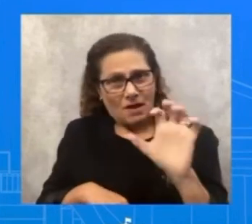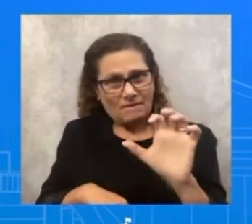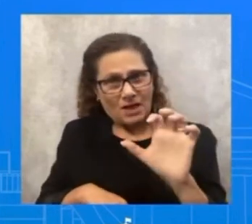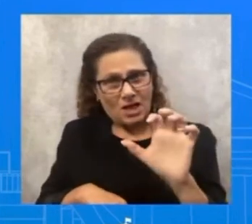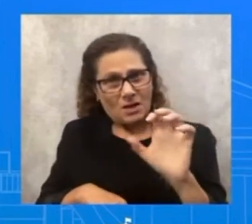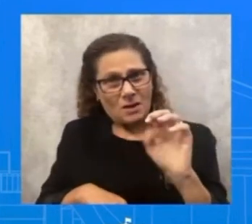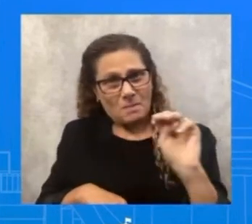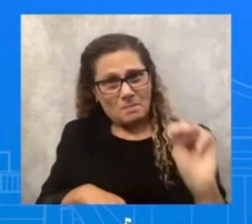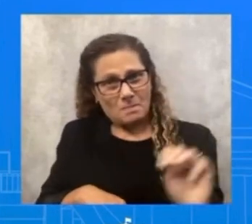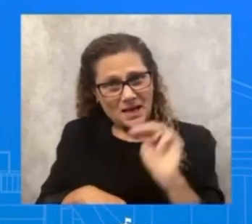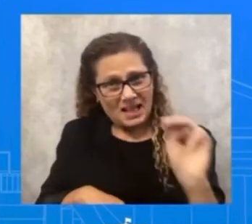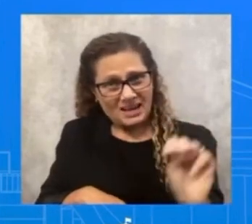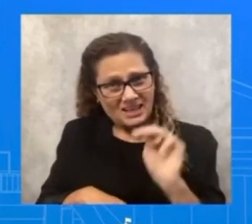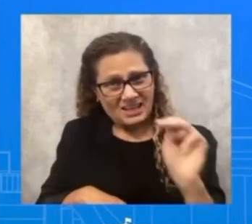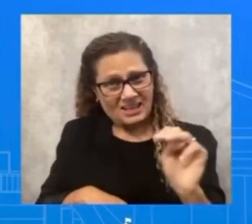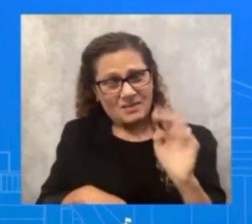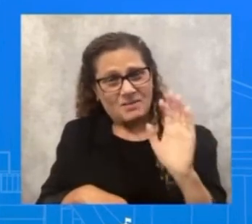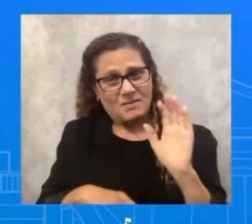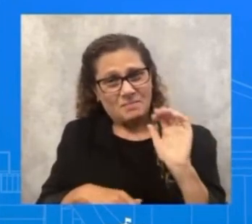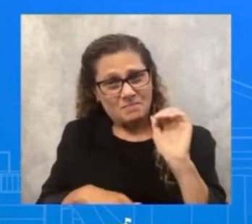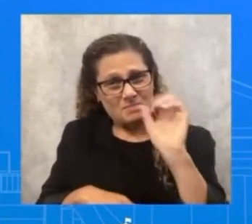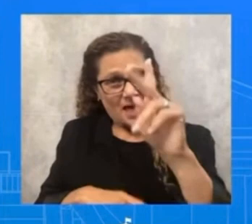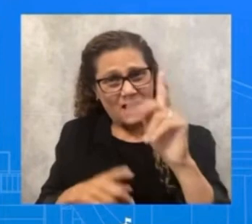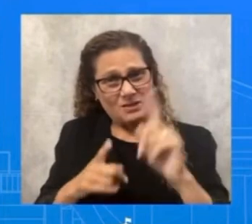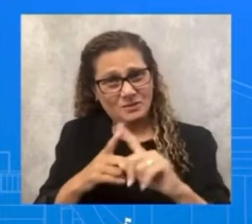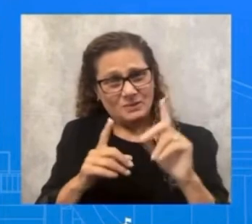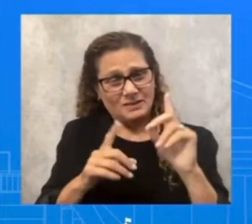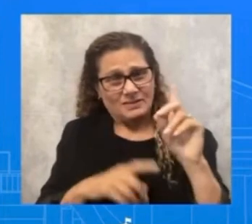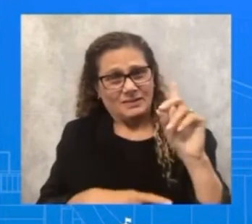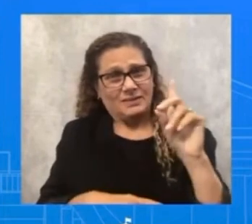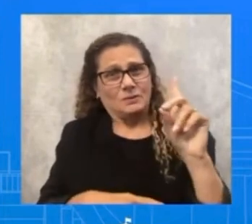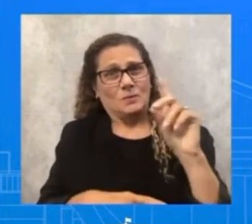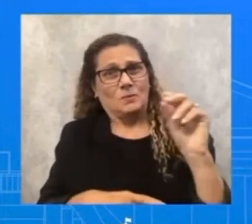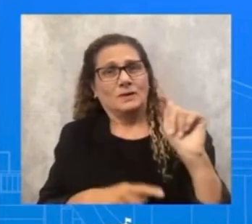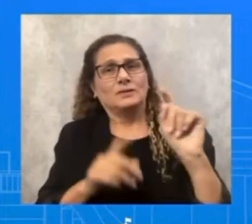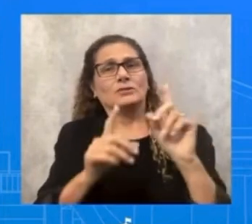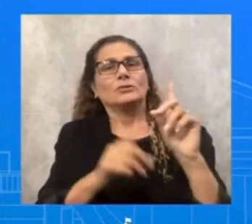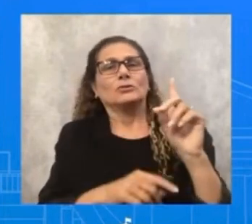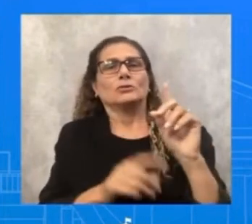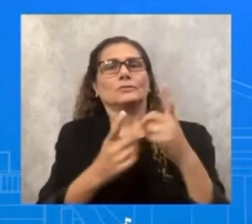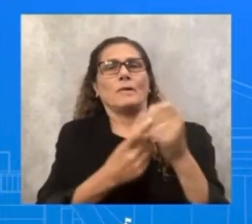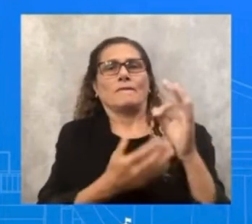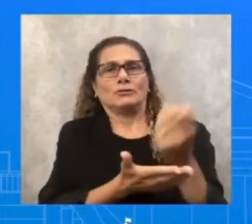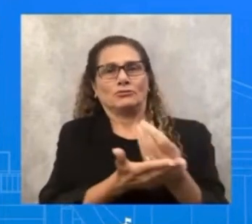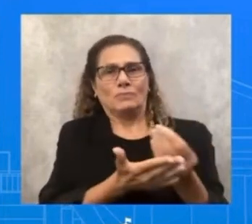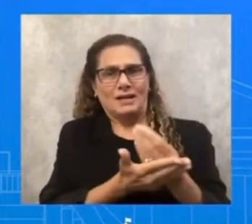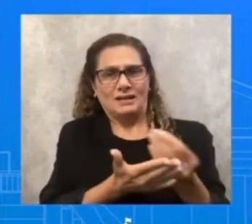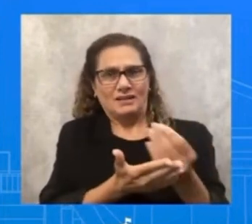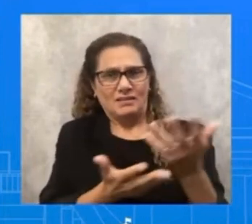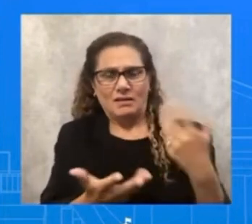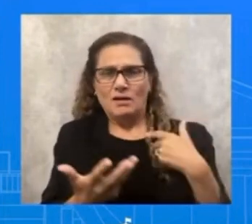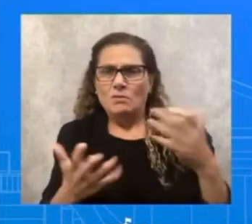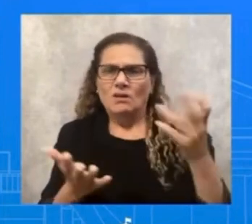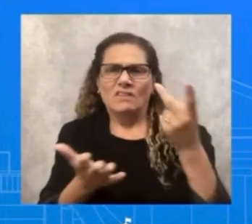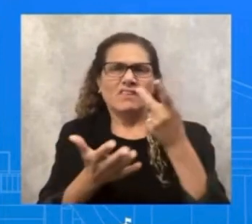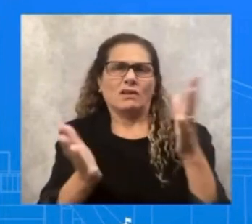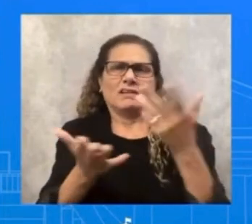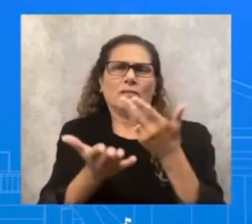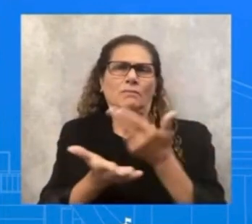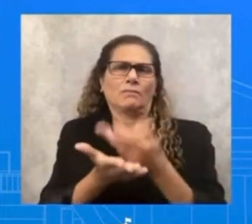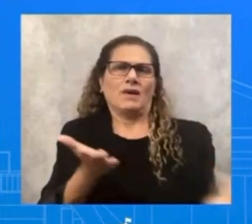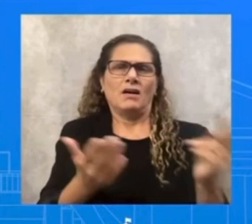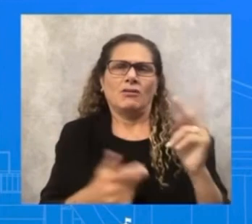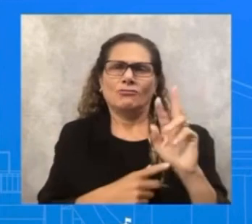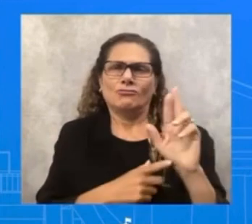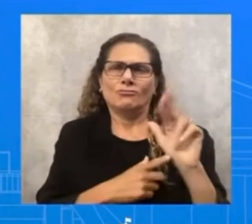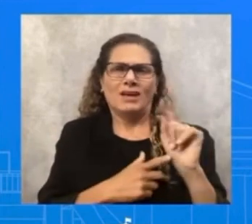Program Office at the Department of Energy. It has a 4% failure rate. They're going to be, if you're making loans to new technology industries, you're going to have some things